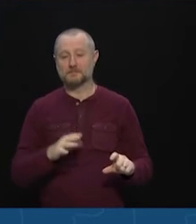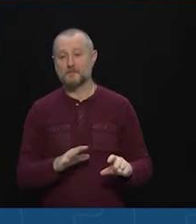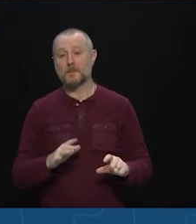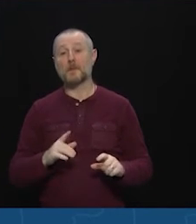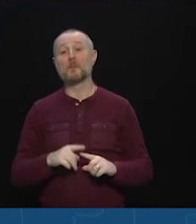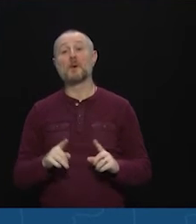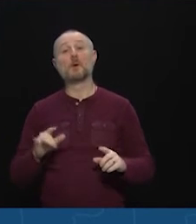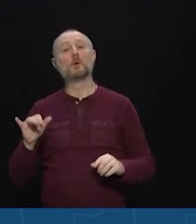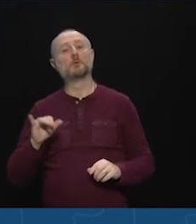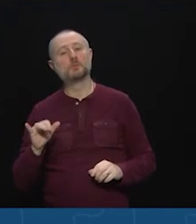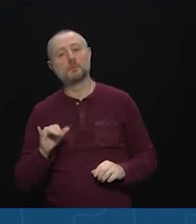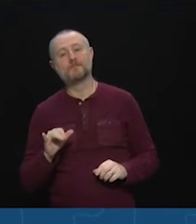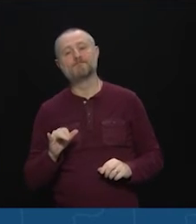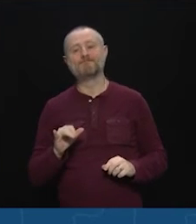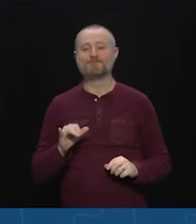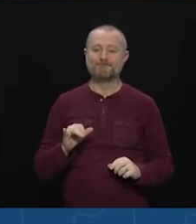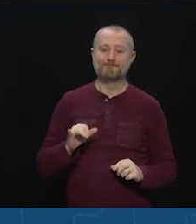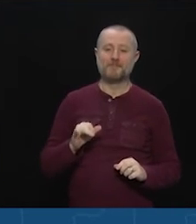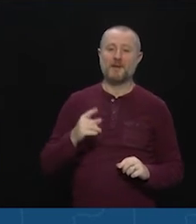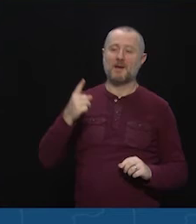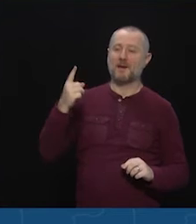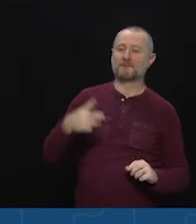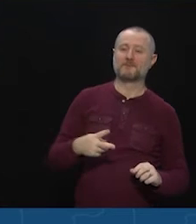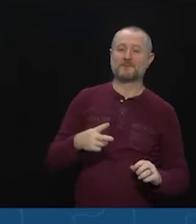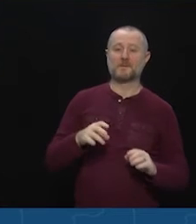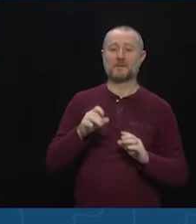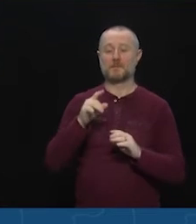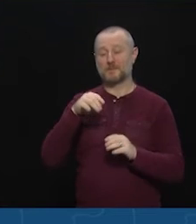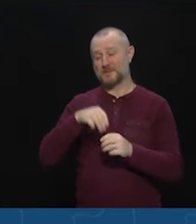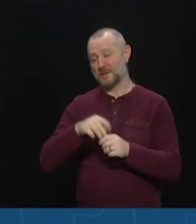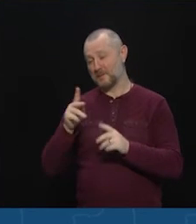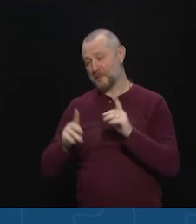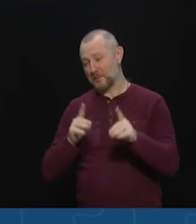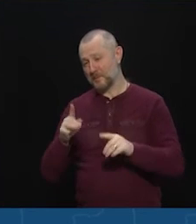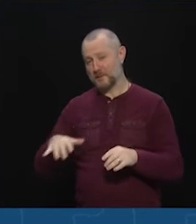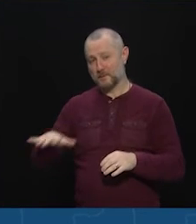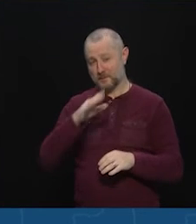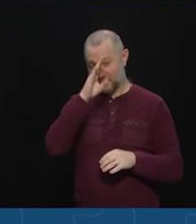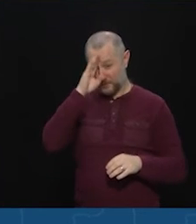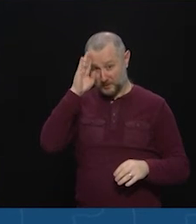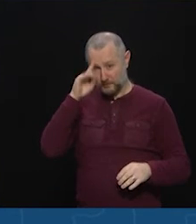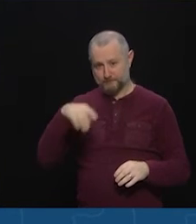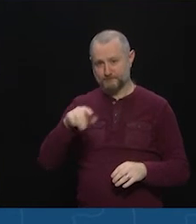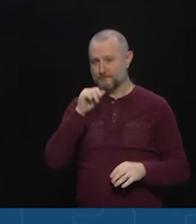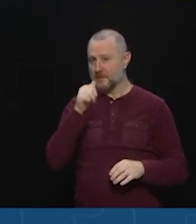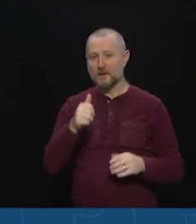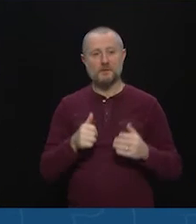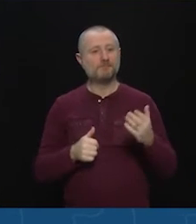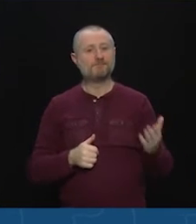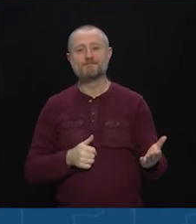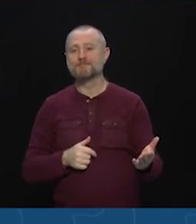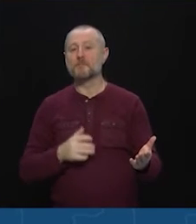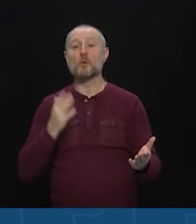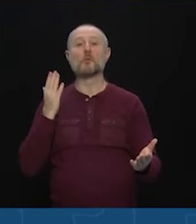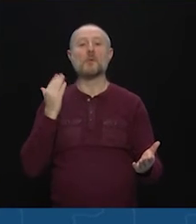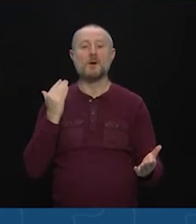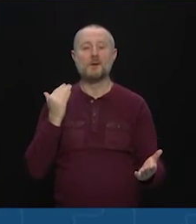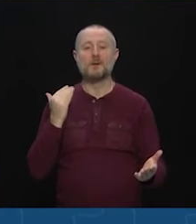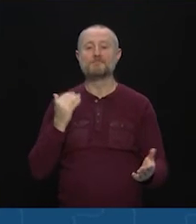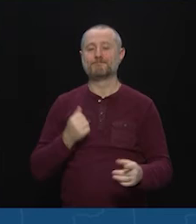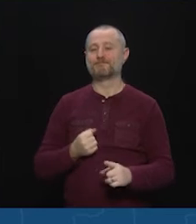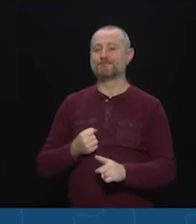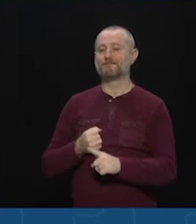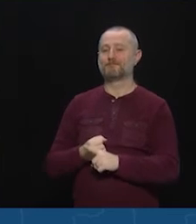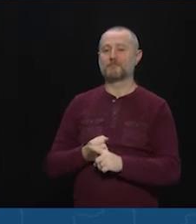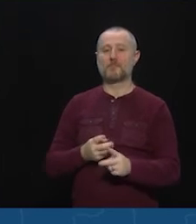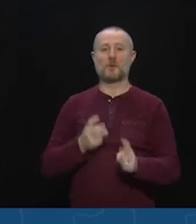Almost half of our COVID cases in a hospital are not there because they're sick from COVID. You need to know this. So again, compared to the severe, now